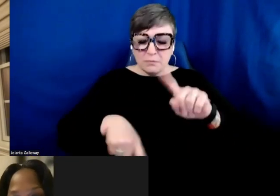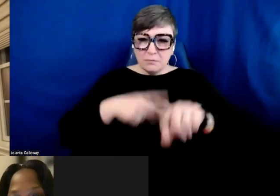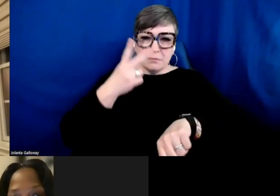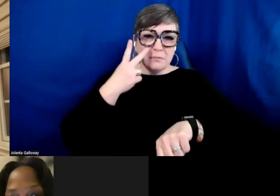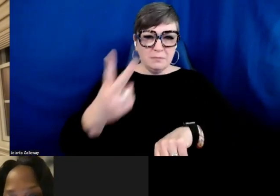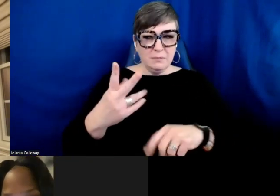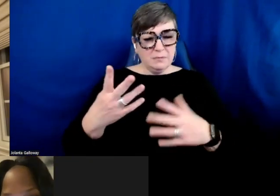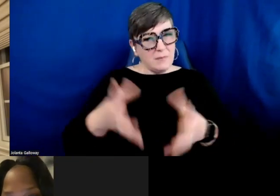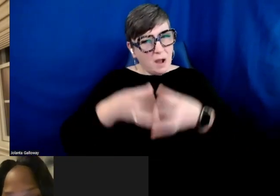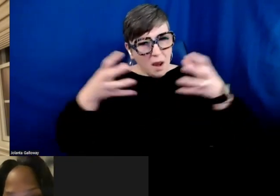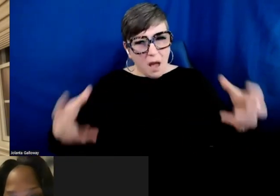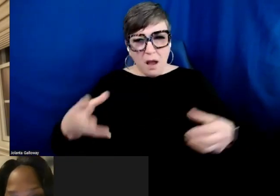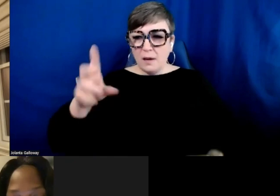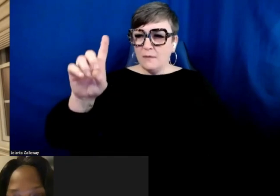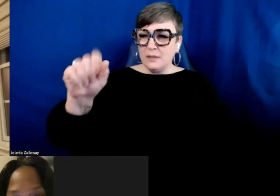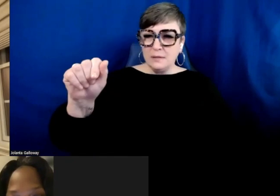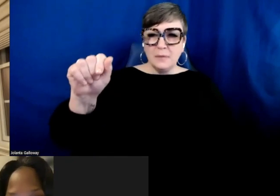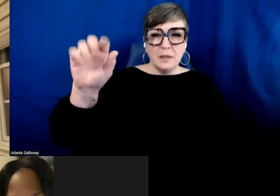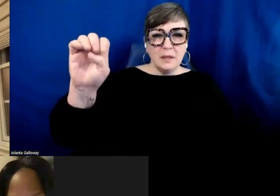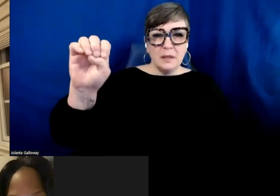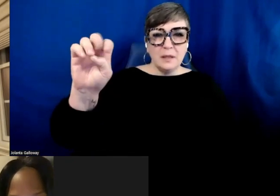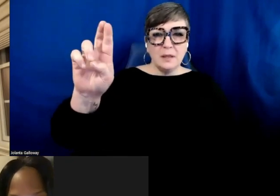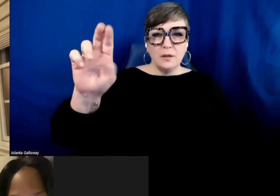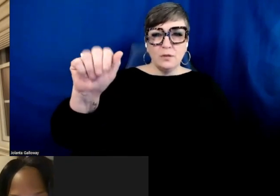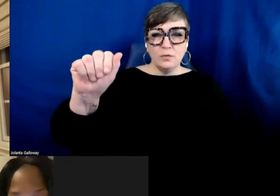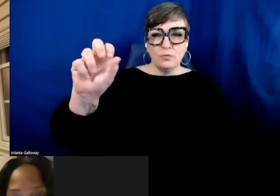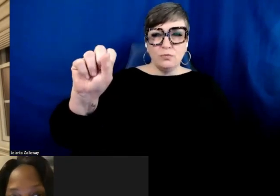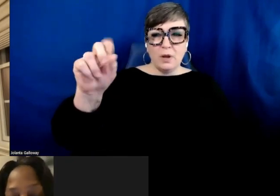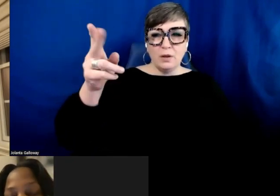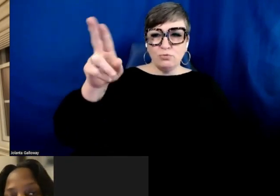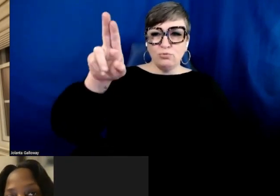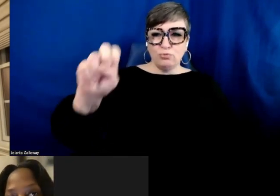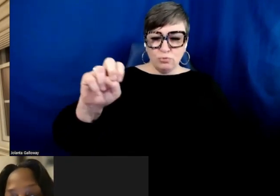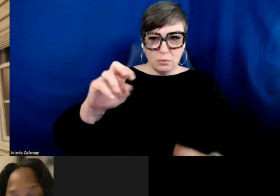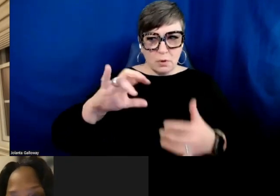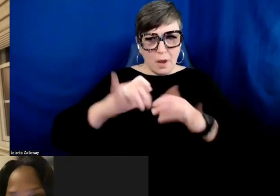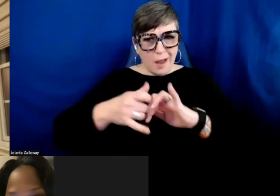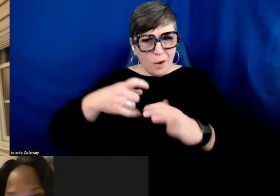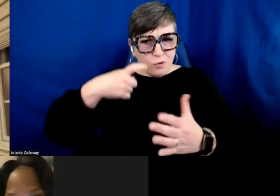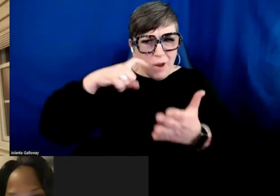lot of disability erasure within recognizing past presidents with disabilities and i think it's important that we acknowledge that